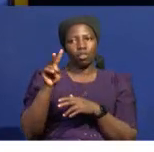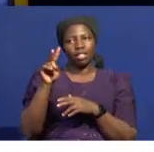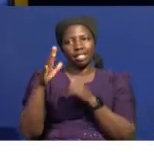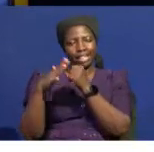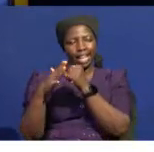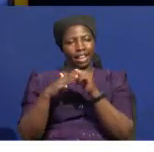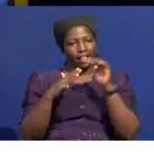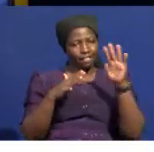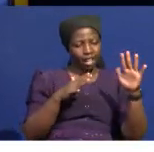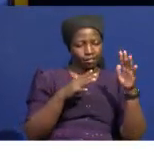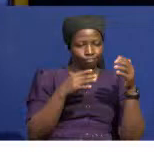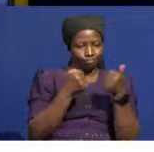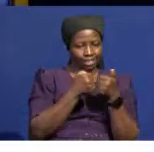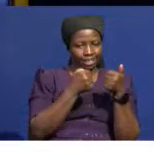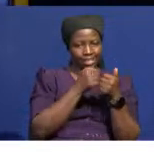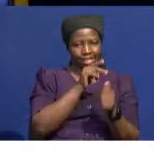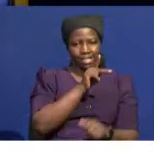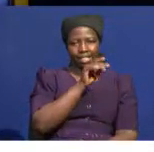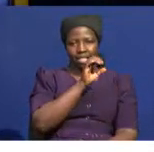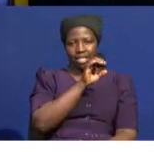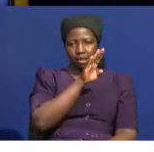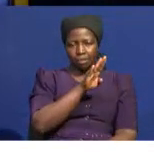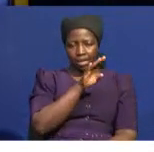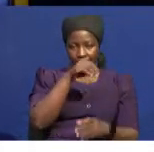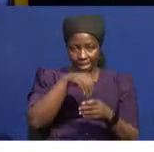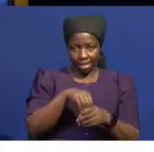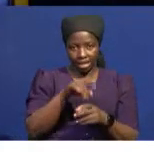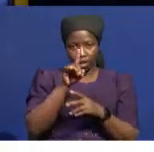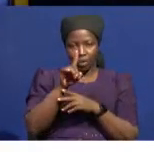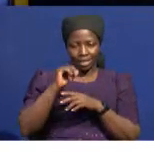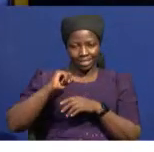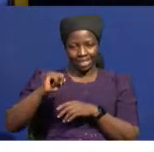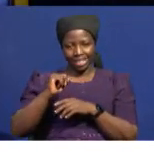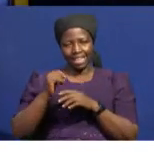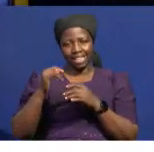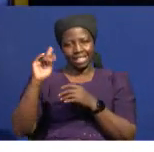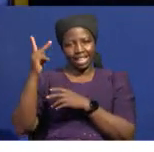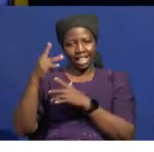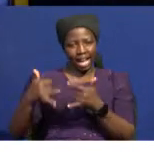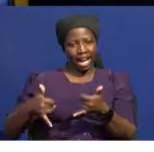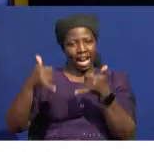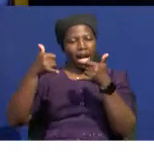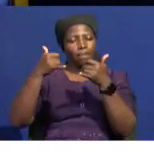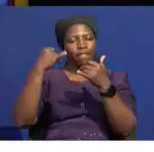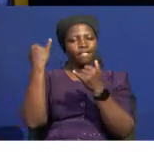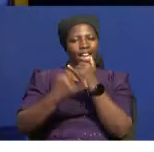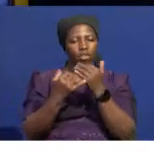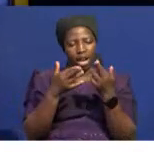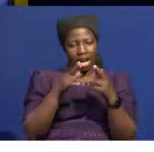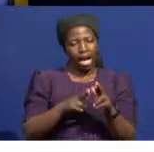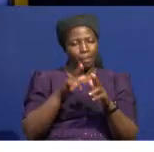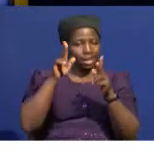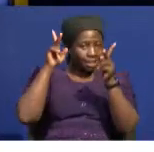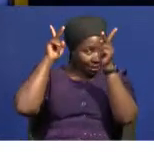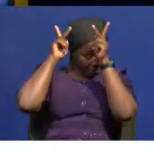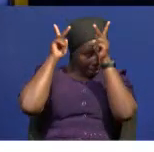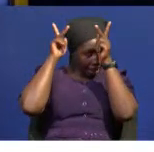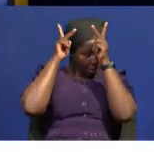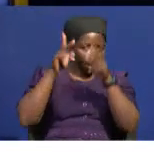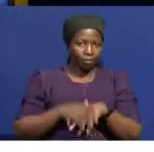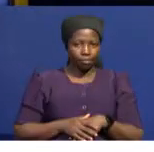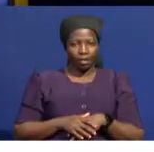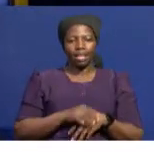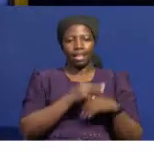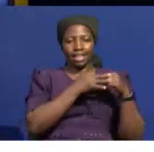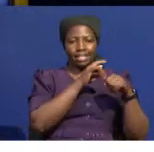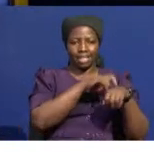victory over KCB RFC in a one-sided Kenya Cup final played at the Kakamega Showground. Eight-time winners